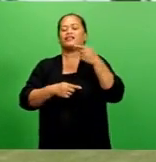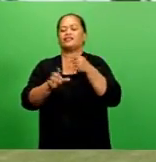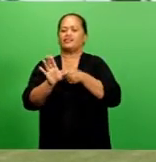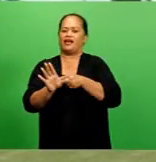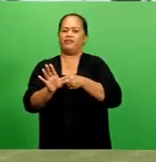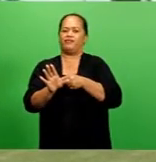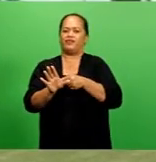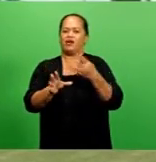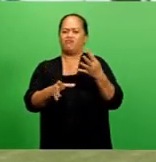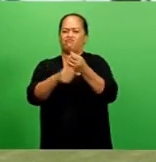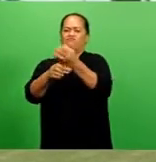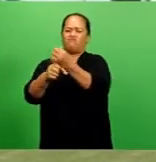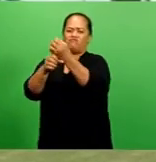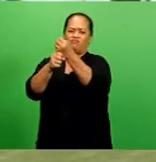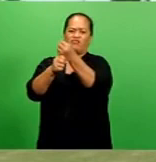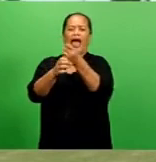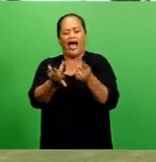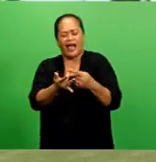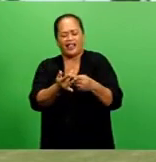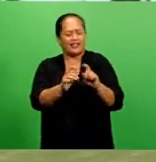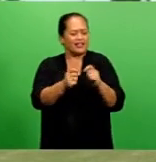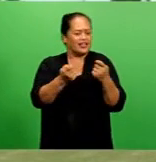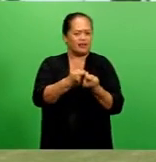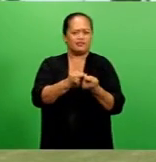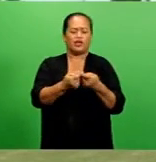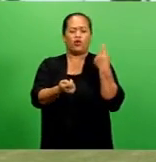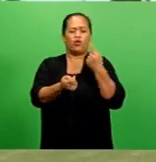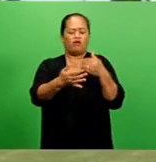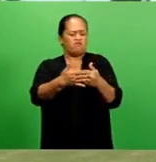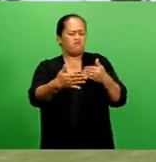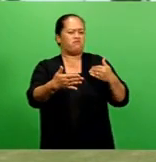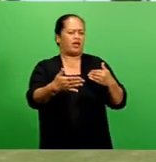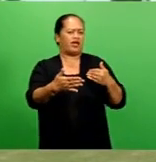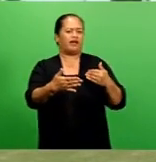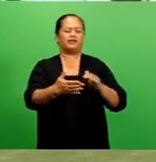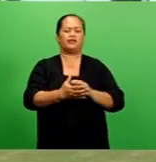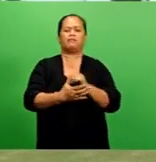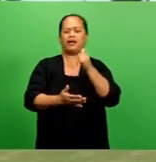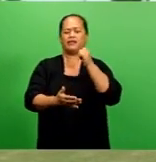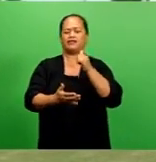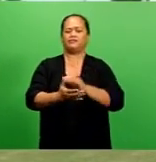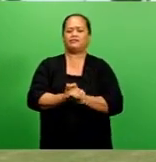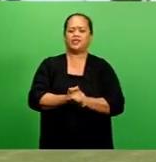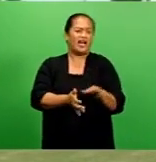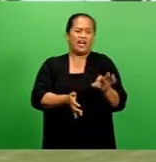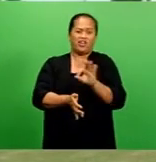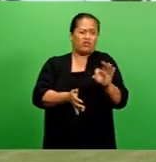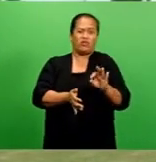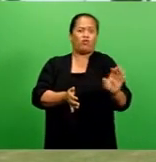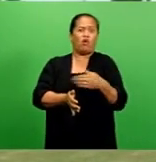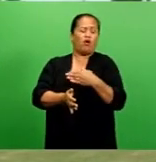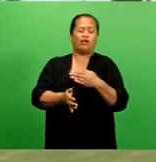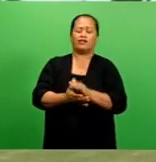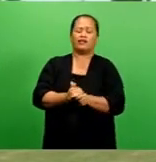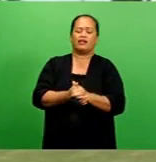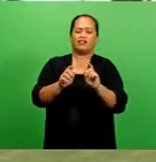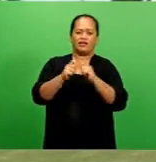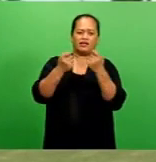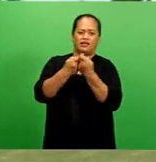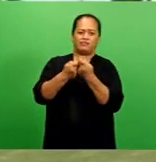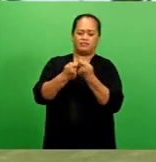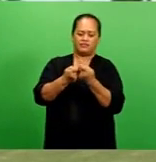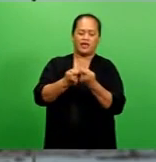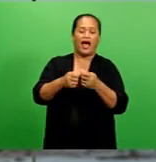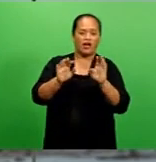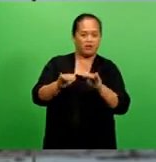catching up on all the teams that are a few games behind. Not all the teams are playing today. Some of the teams are still out in the islands, coming